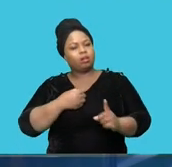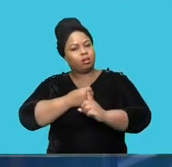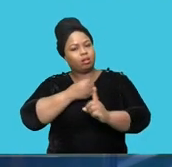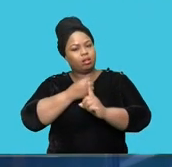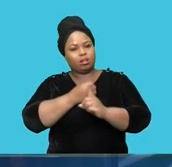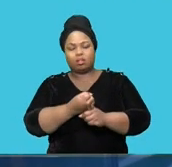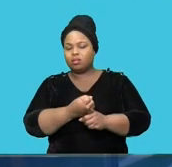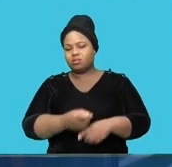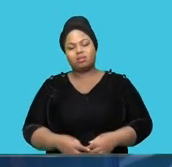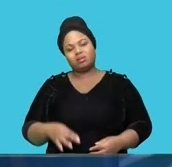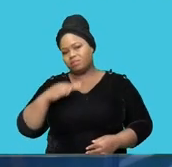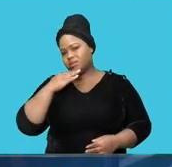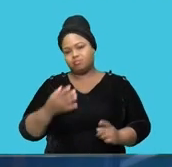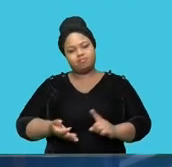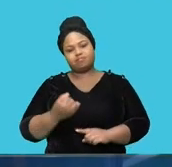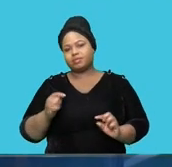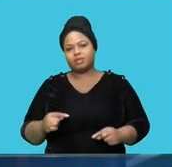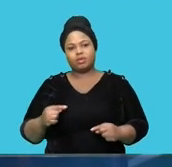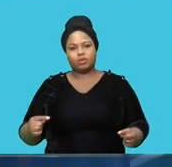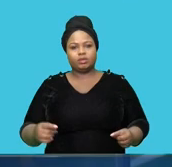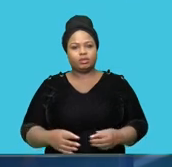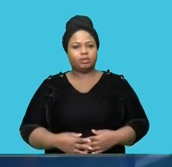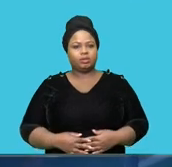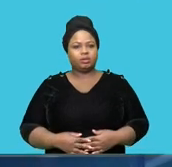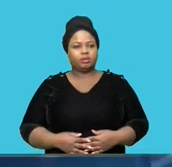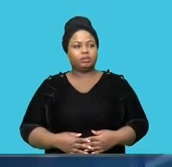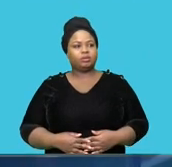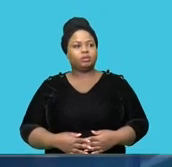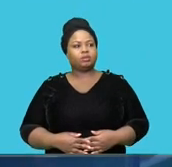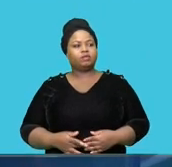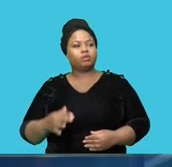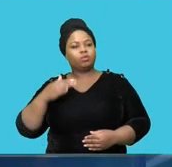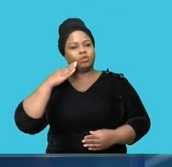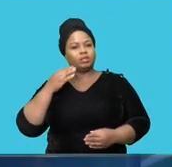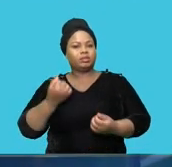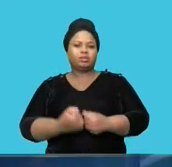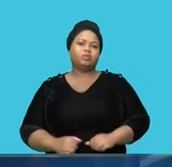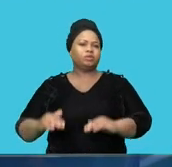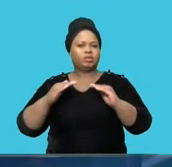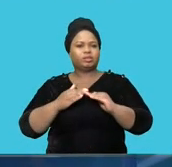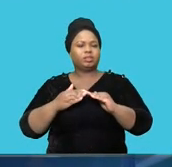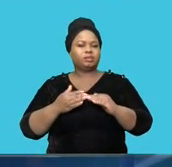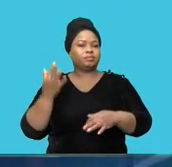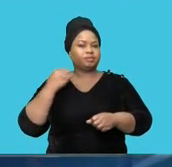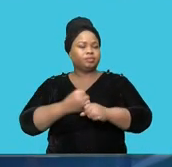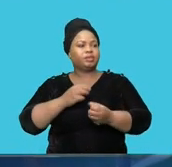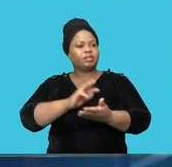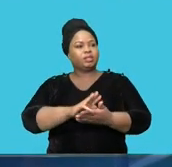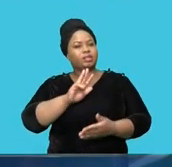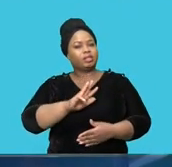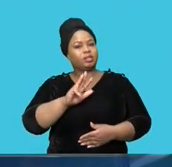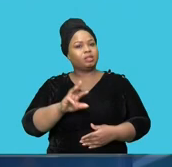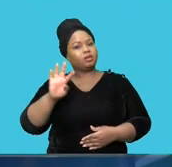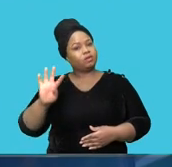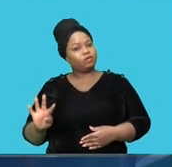not be where we are. Since the advent of democracy in 1994, we